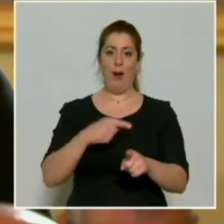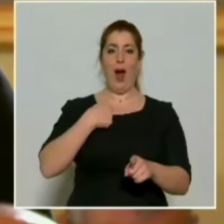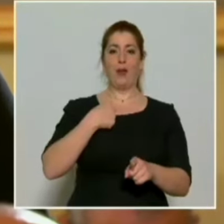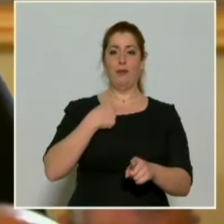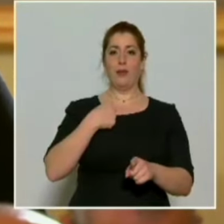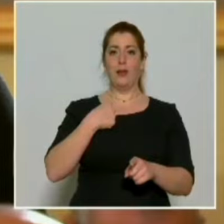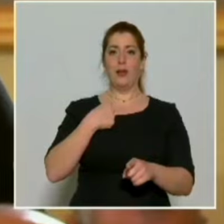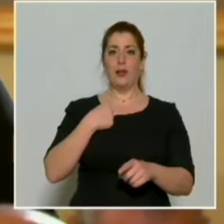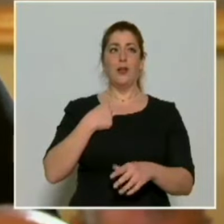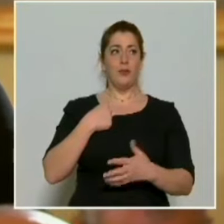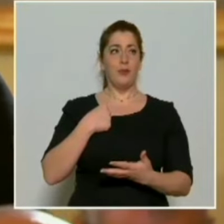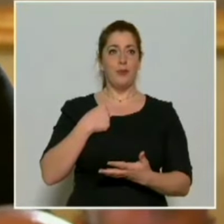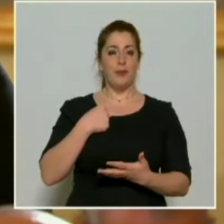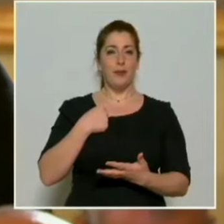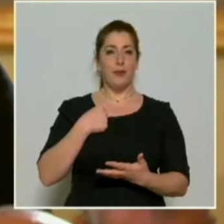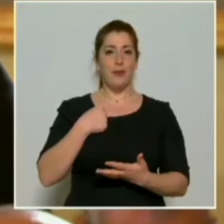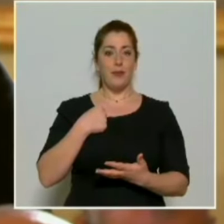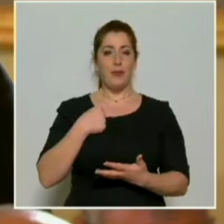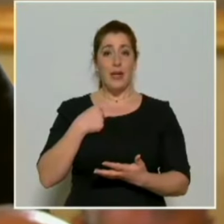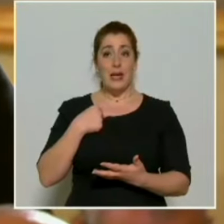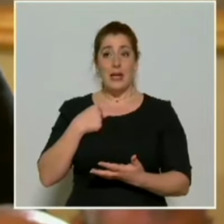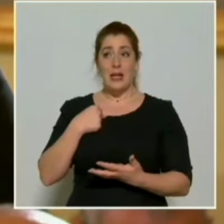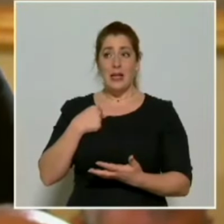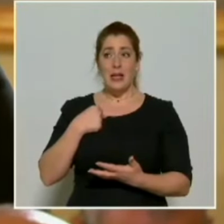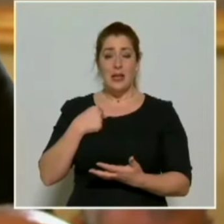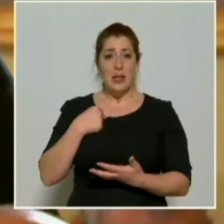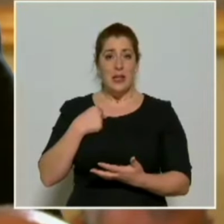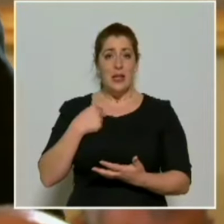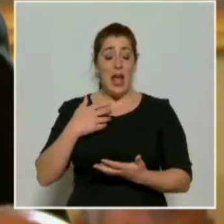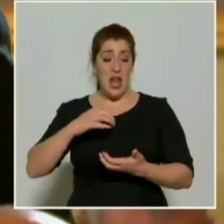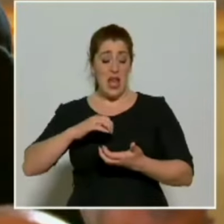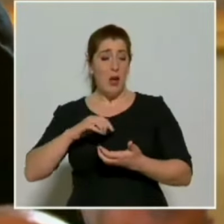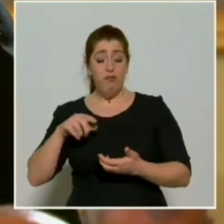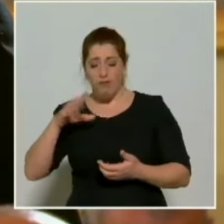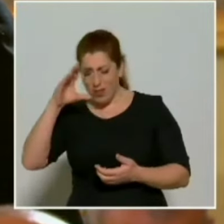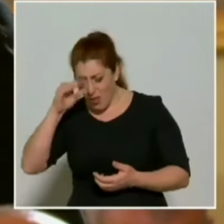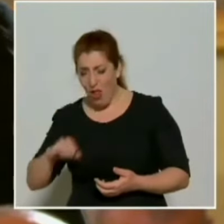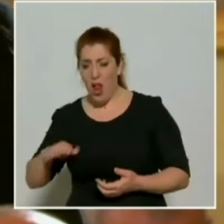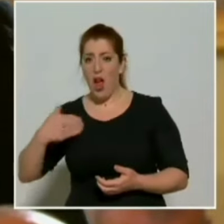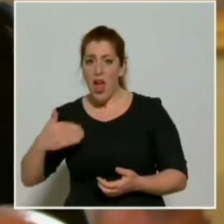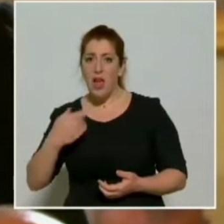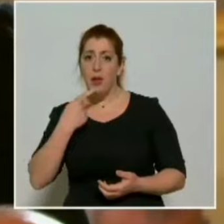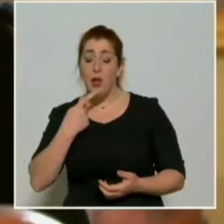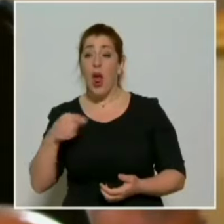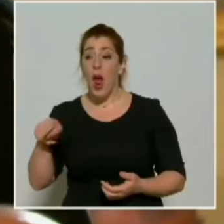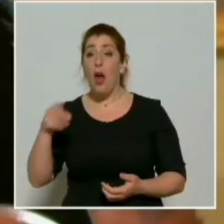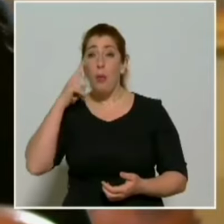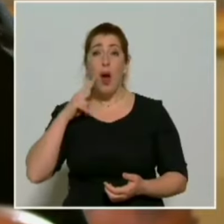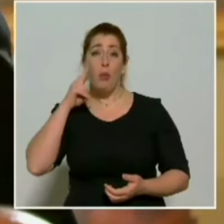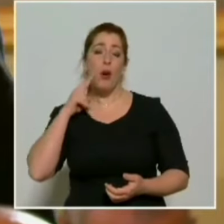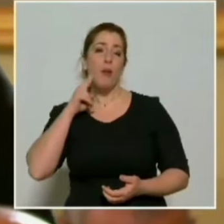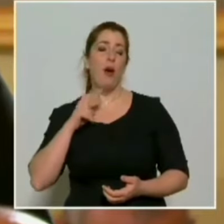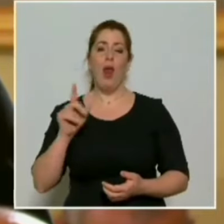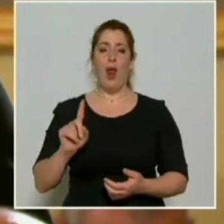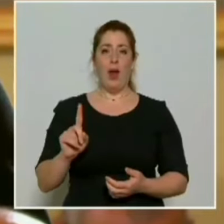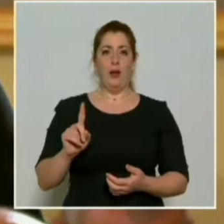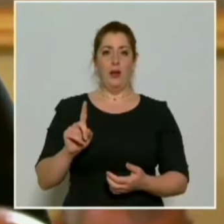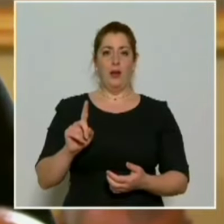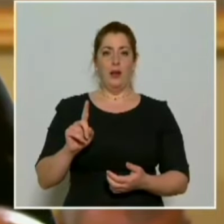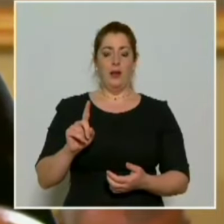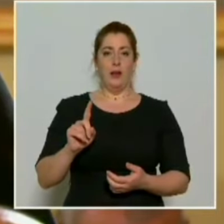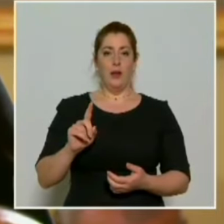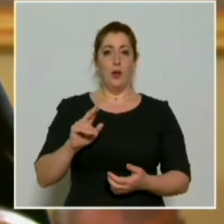le papa. Il-ħabib tiegħi fl-iskola jgħidu hekk allura u ma jgħidu l-verità. U dan